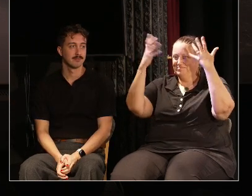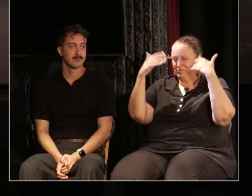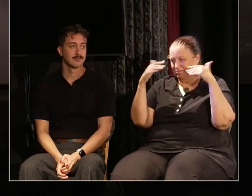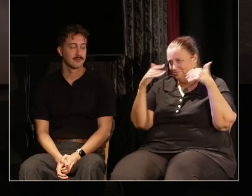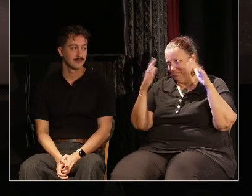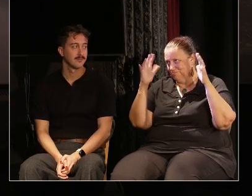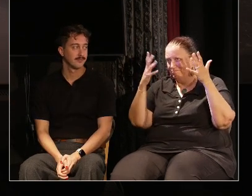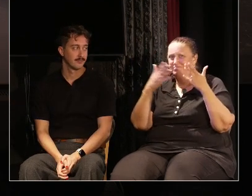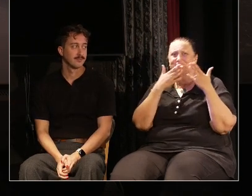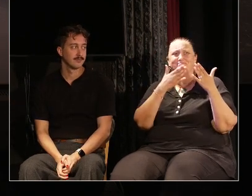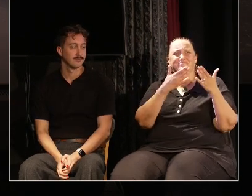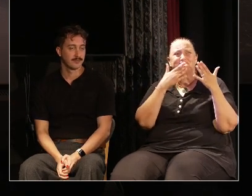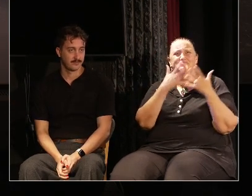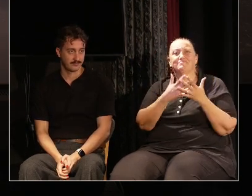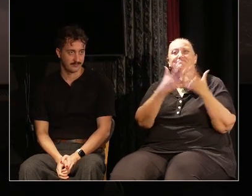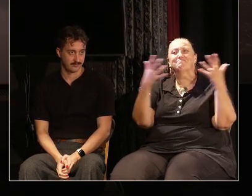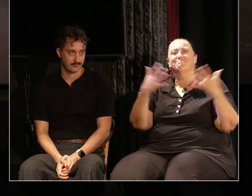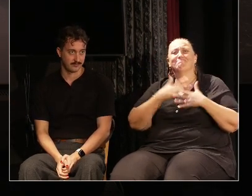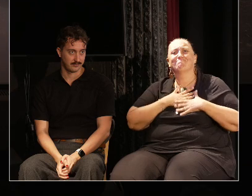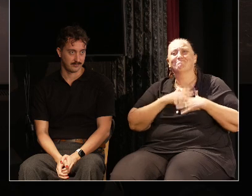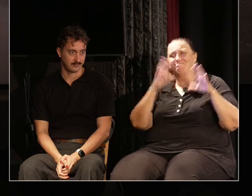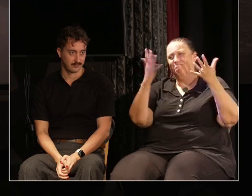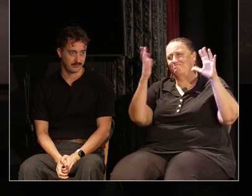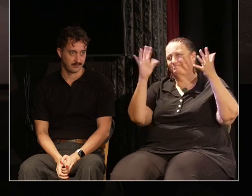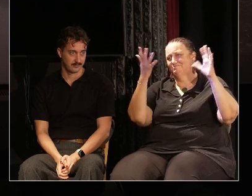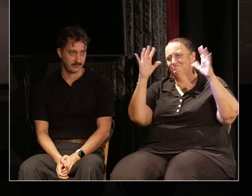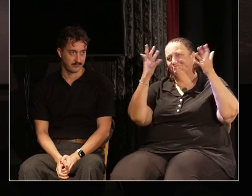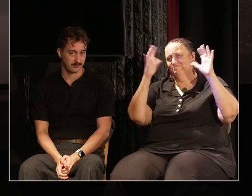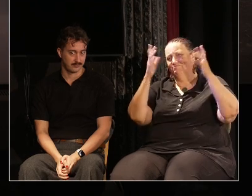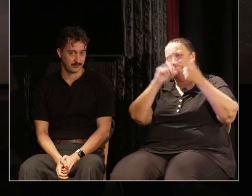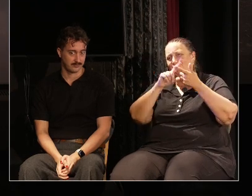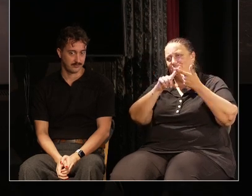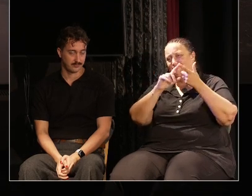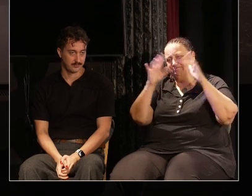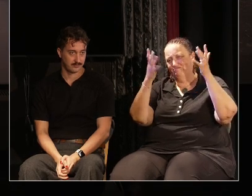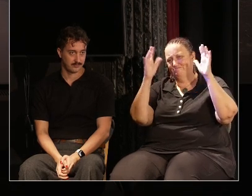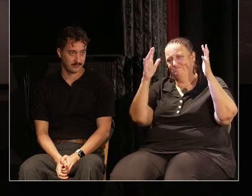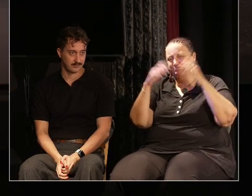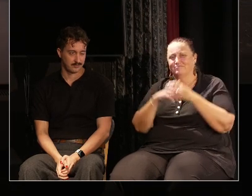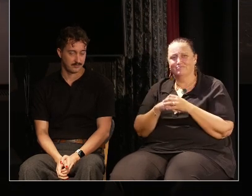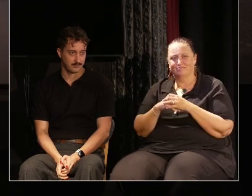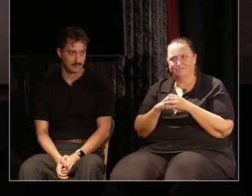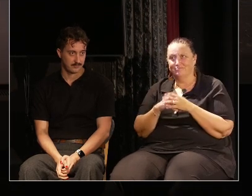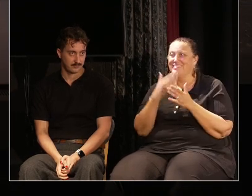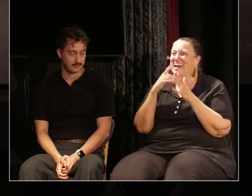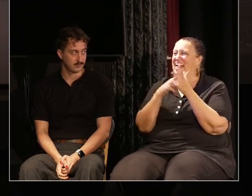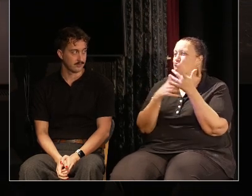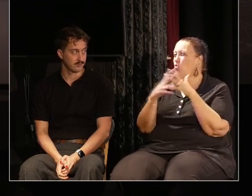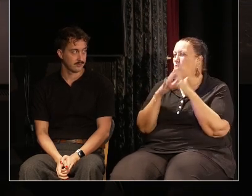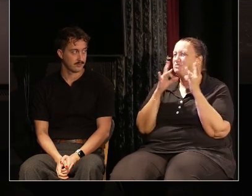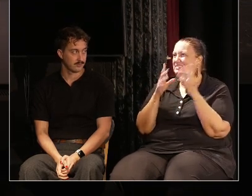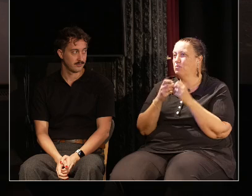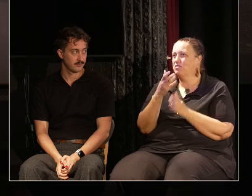Thank you for that, Margie. Andrew, let's start with